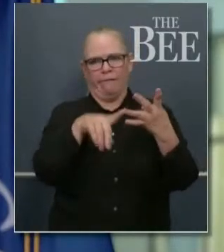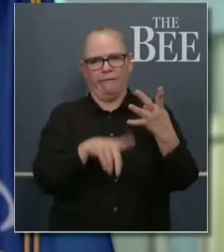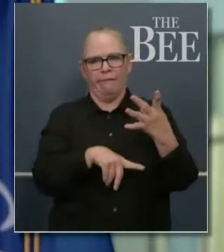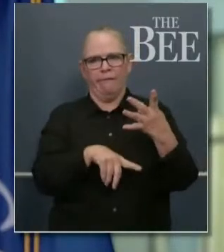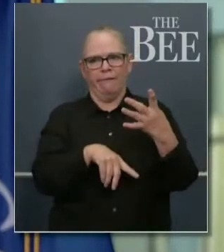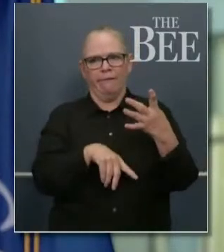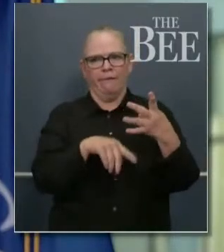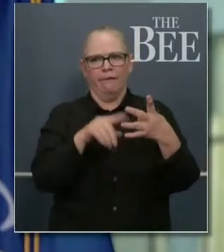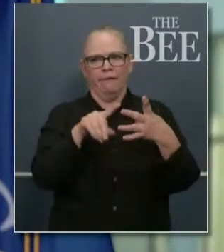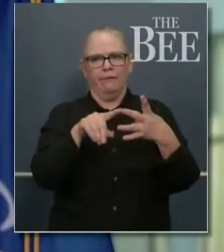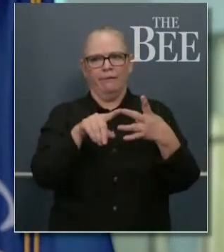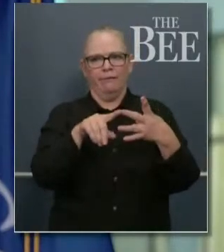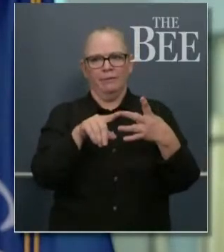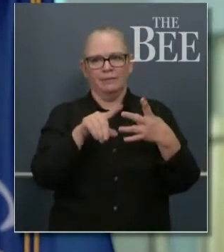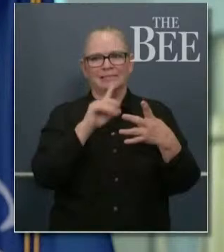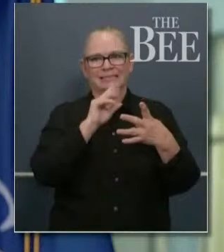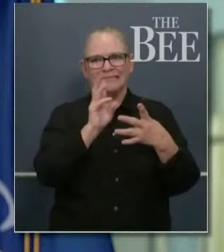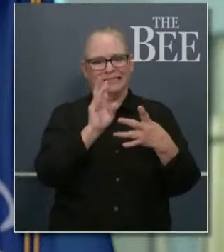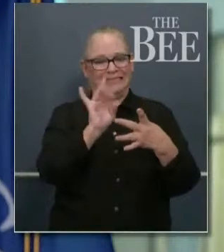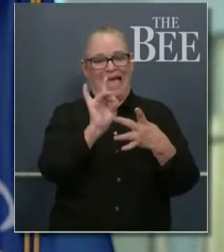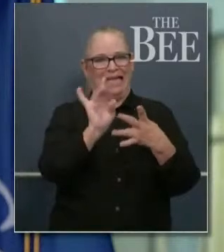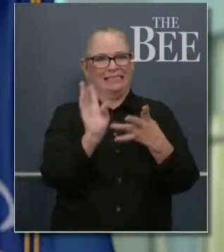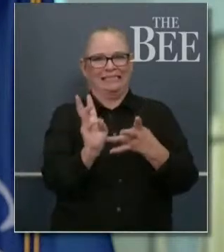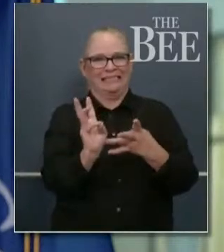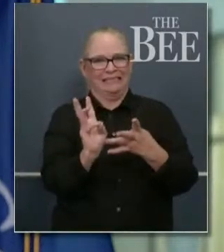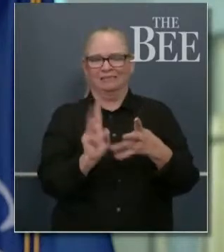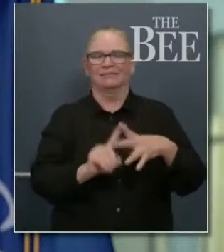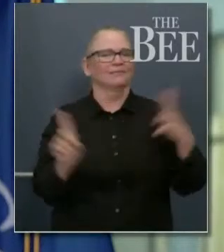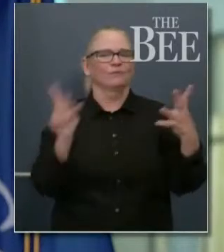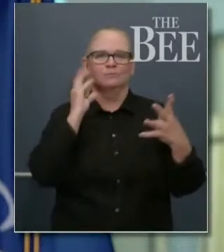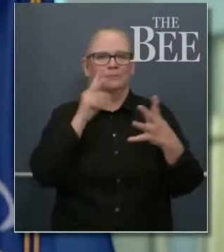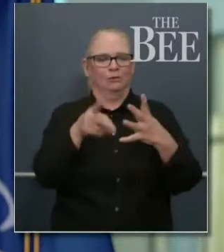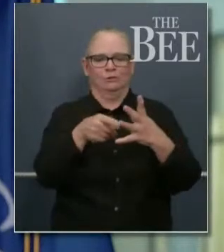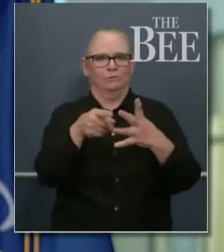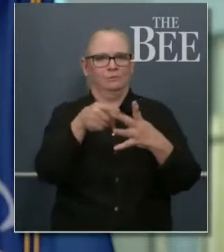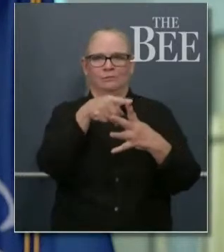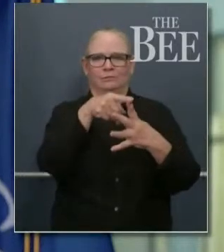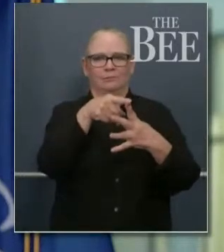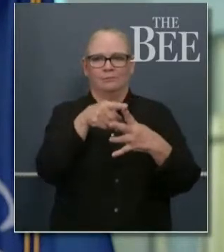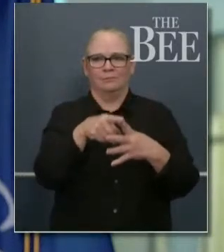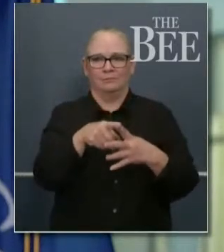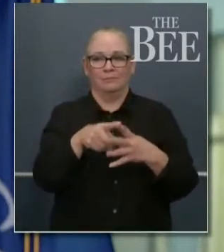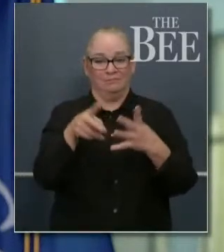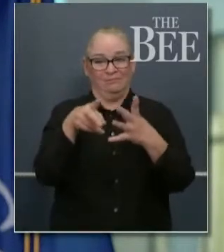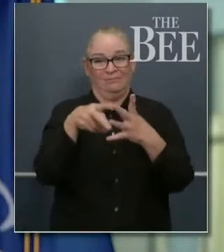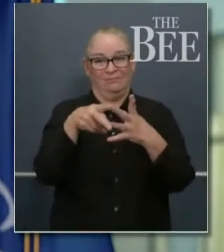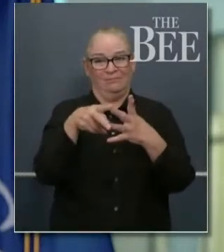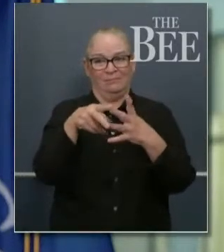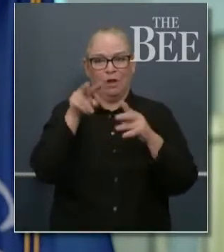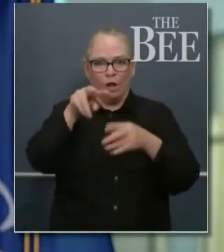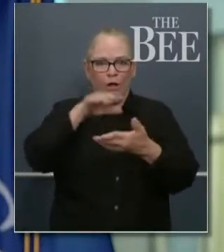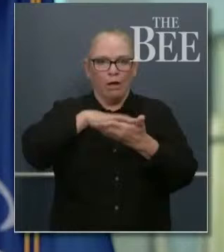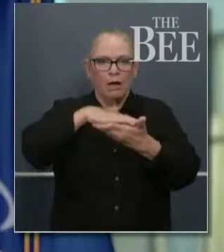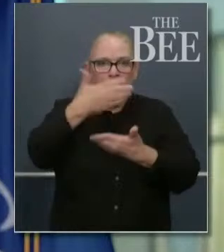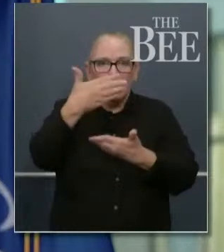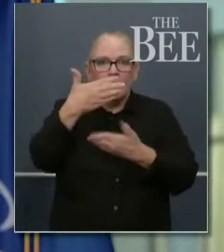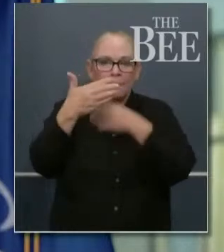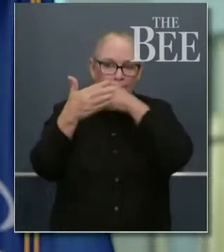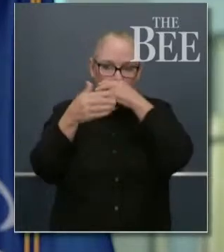8-year-olds, which have been more challenging. They are currently in front of a screen. They are currently struggling